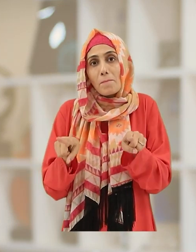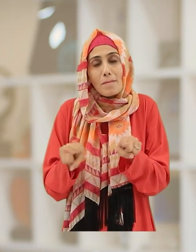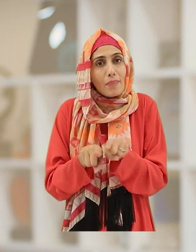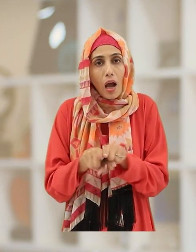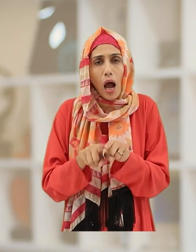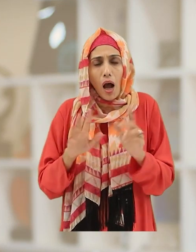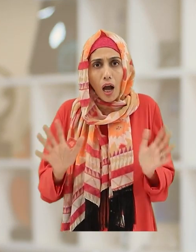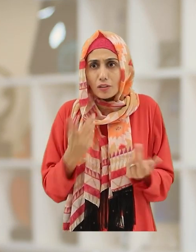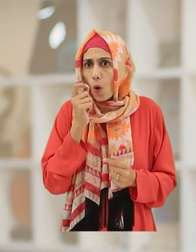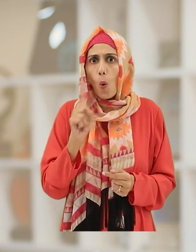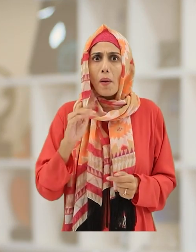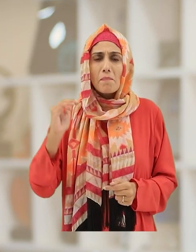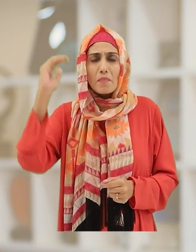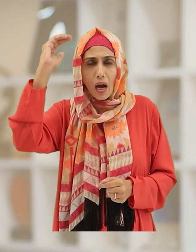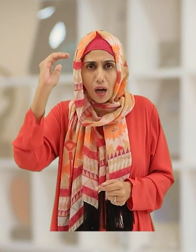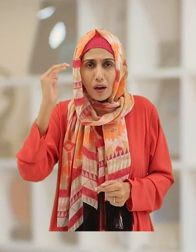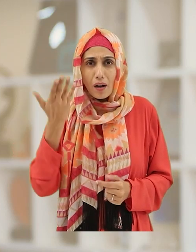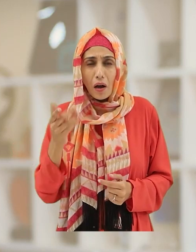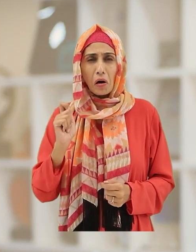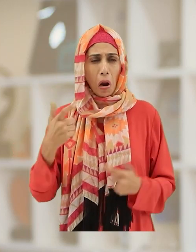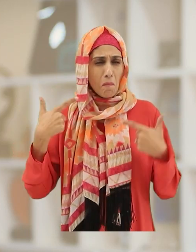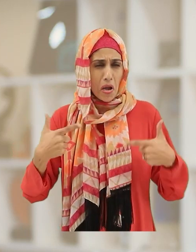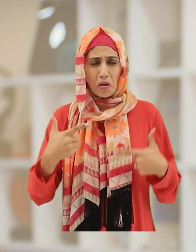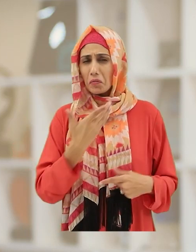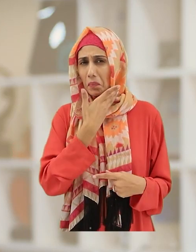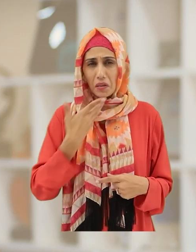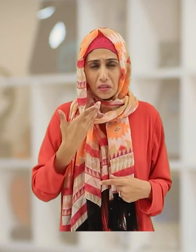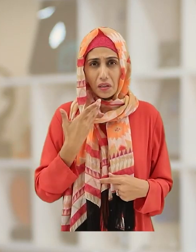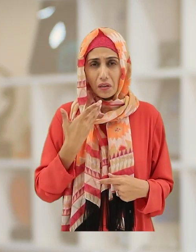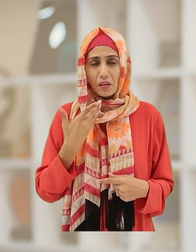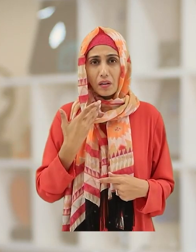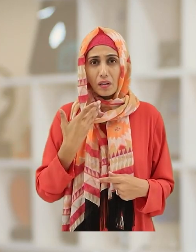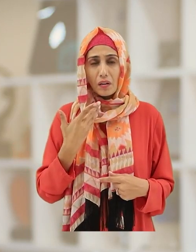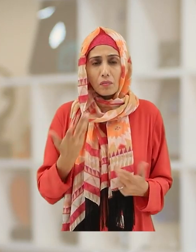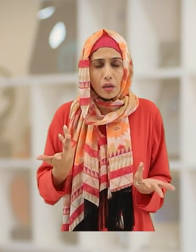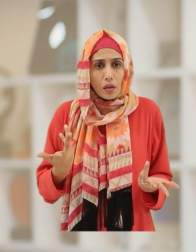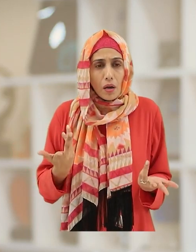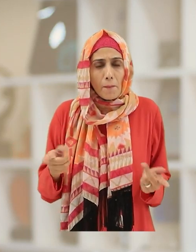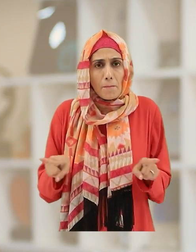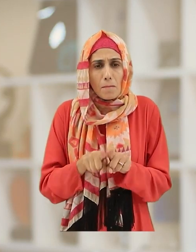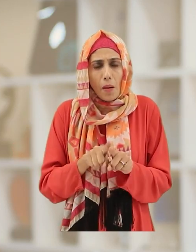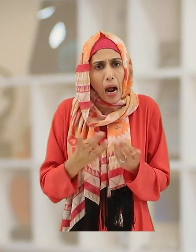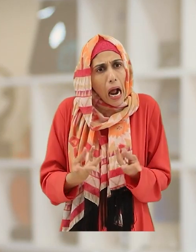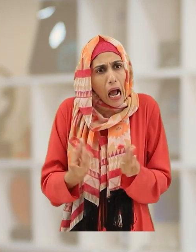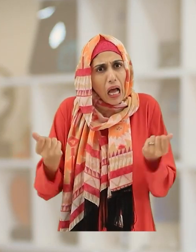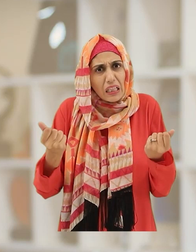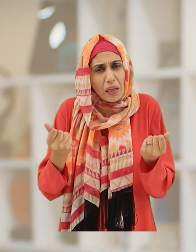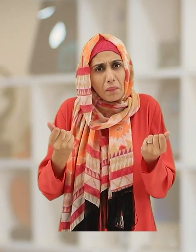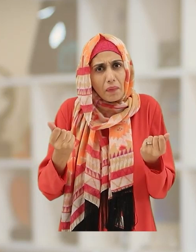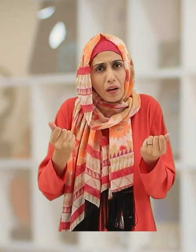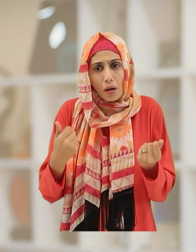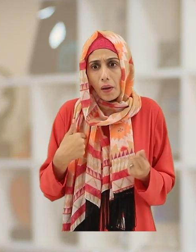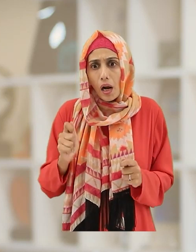tragedy, if you will. I mean, as a young man, I was like very heartbroken and thought, oh my God, this is the